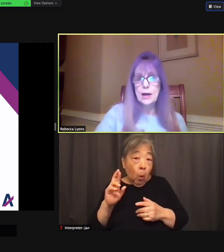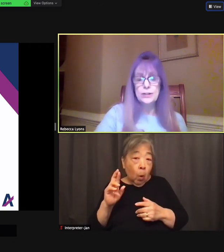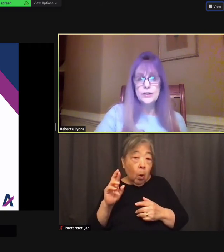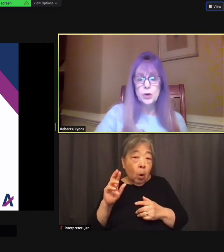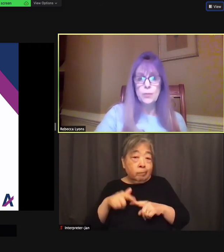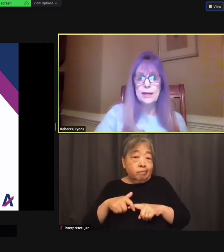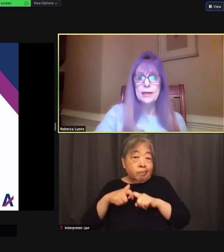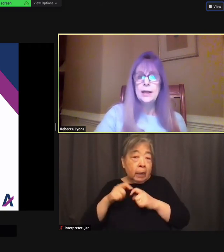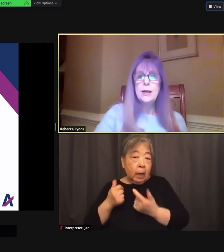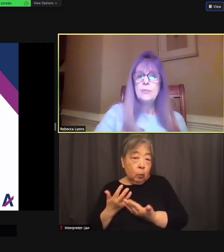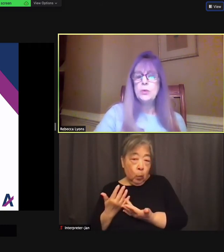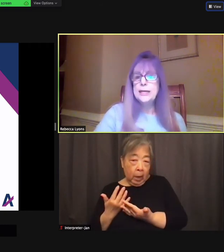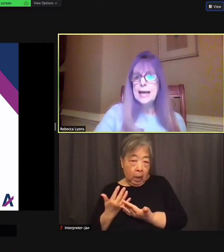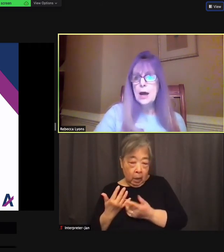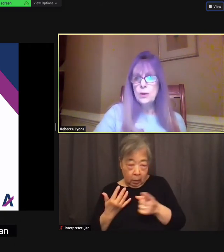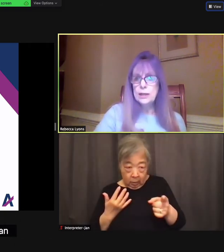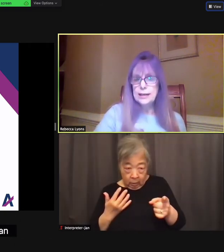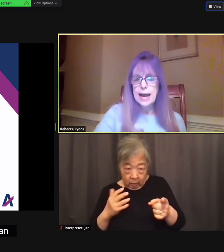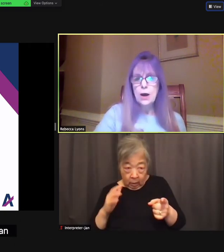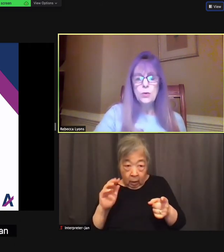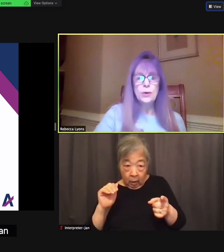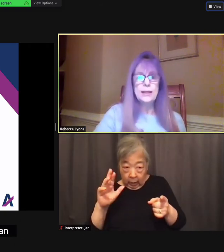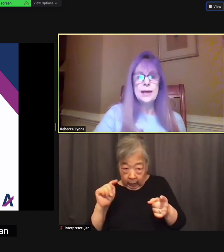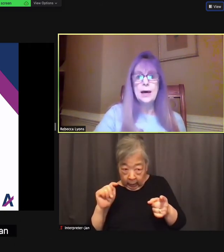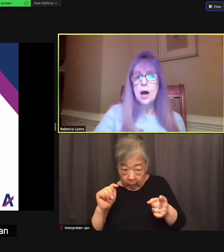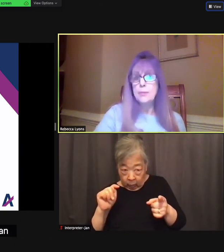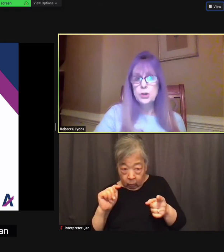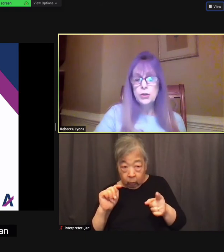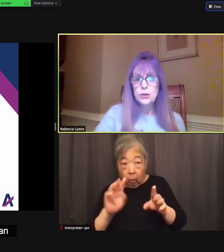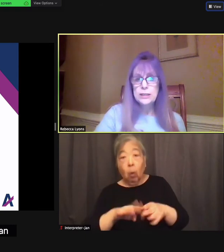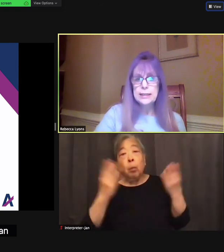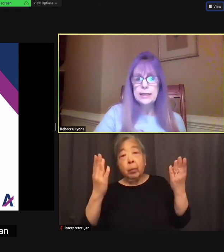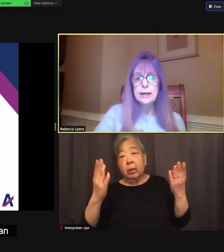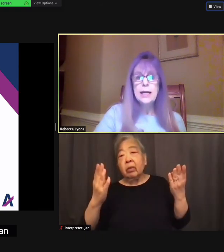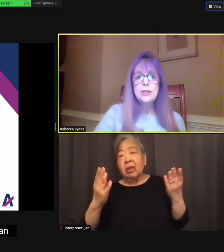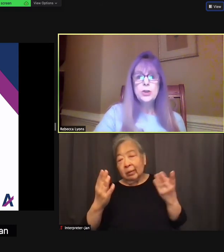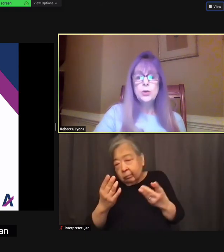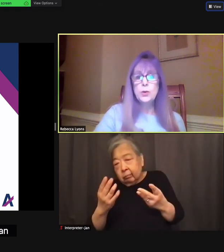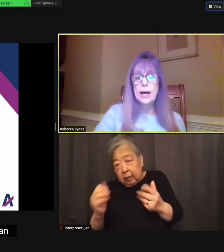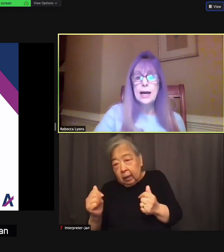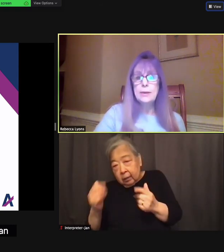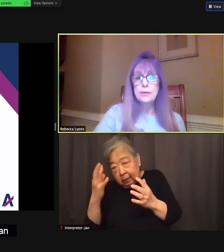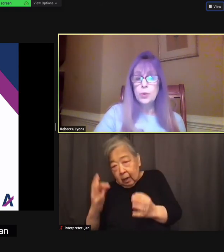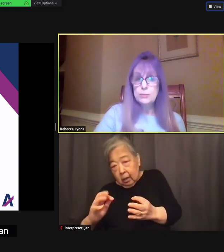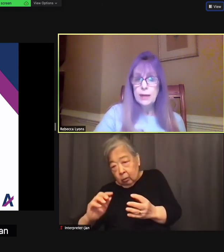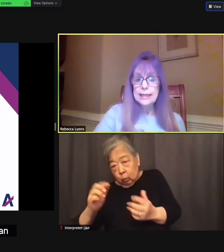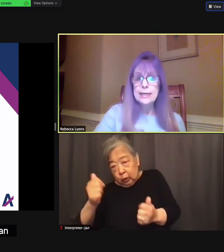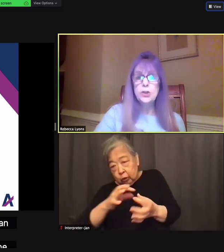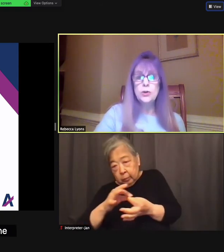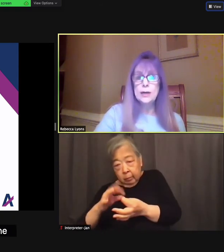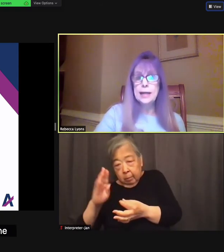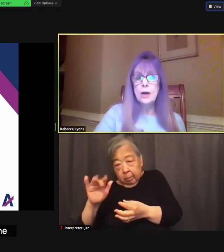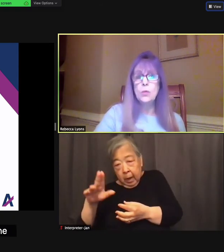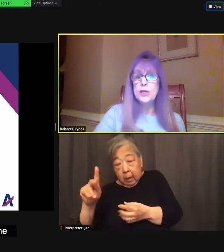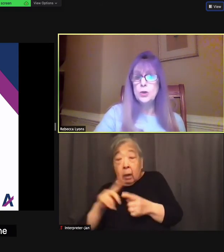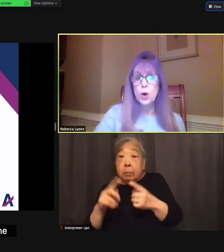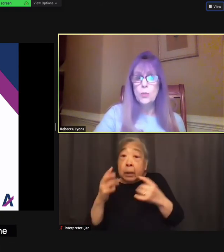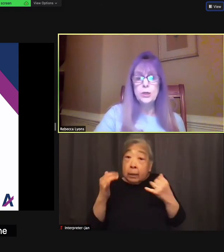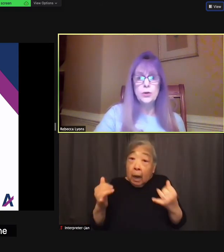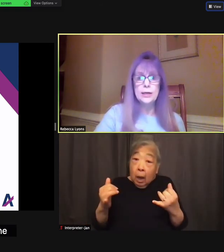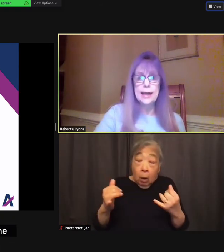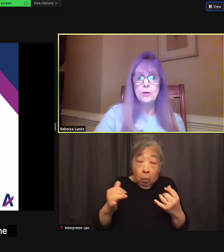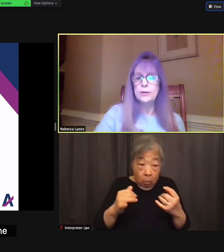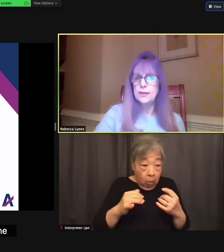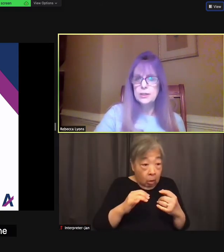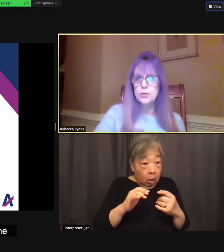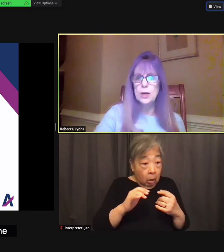your account is open. But we now allow the opportunity to put money into your account when you open